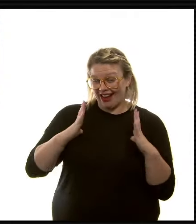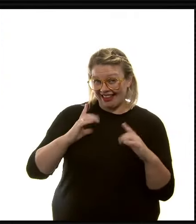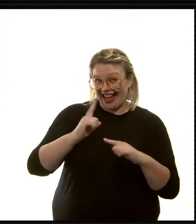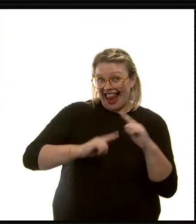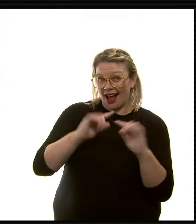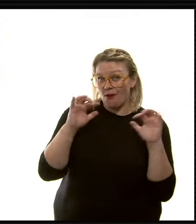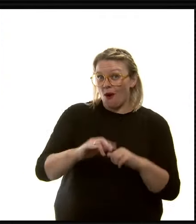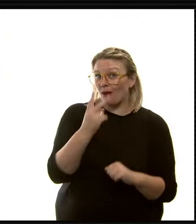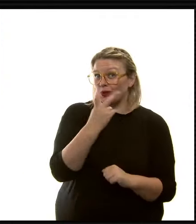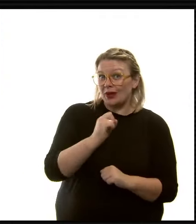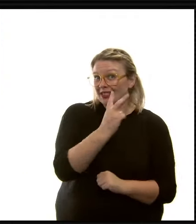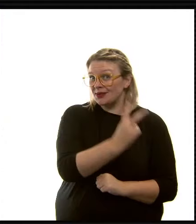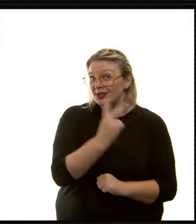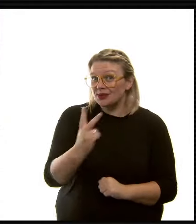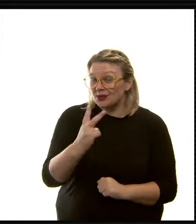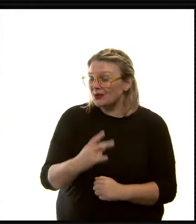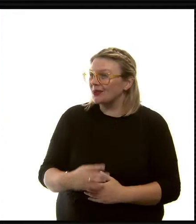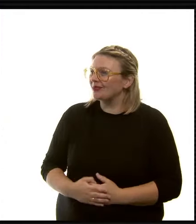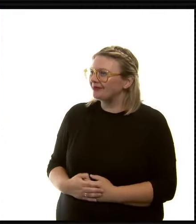2022.